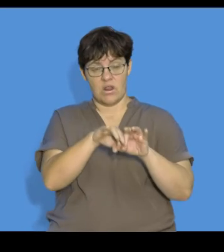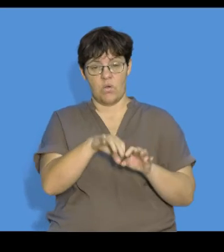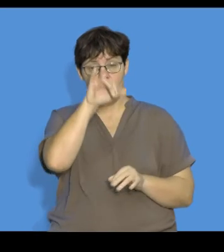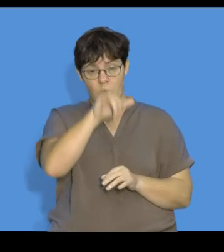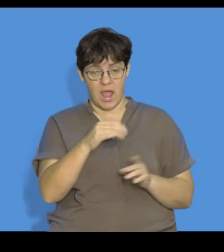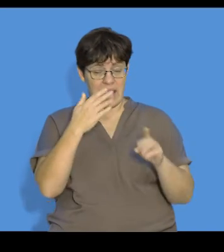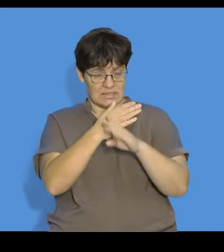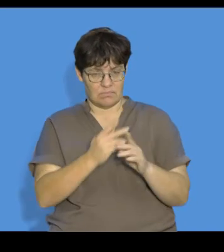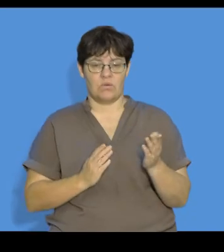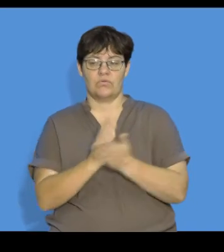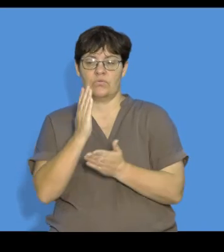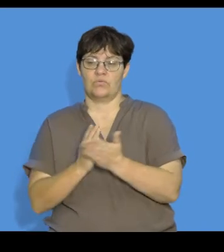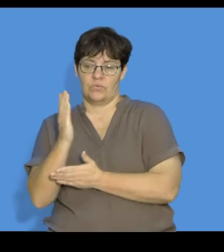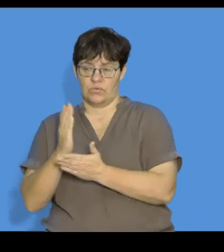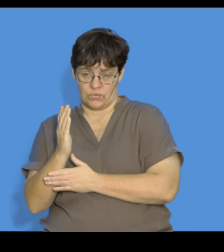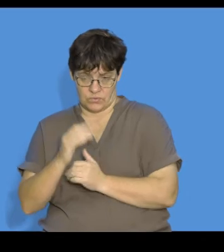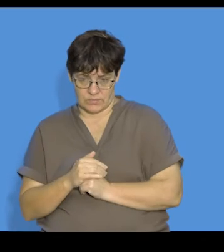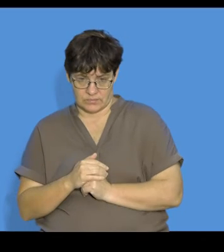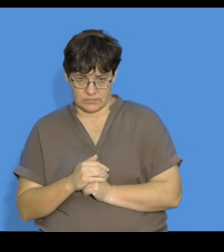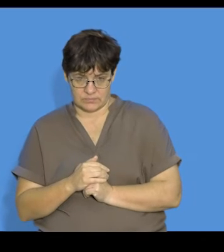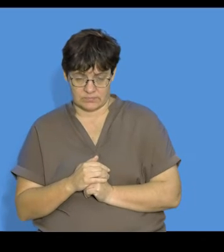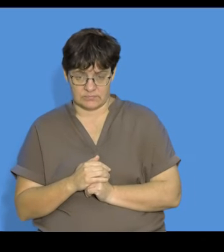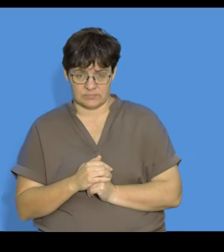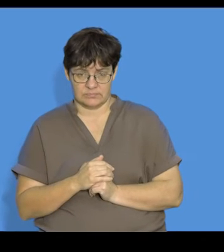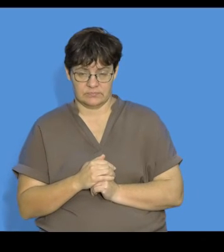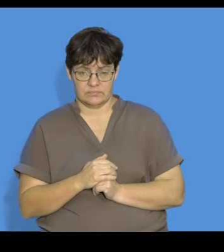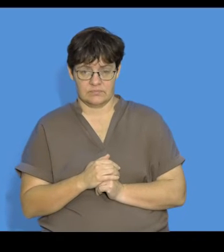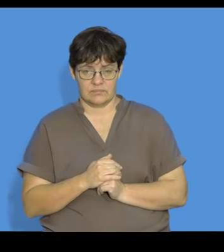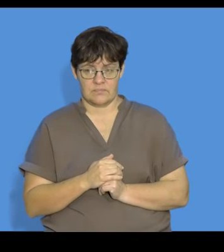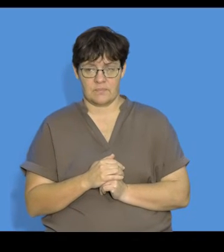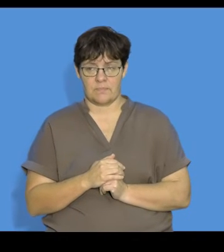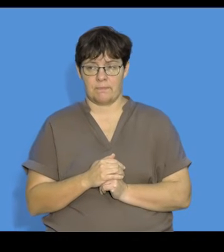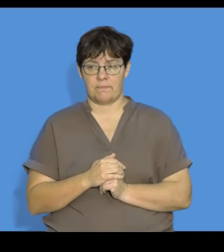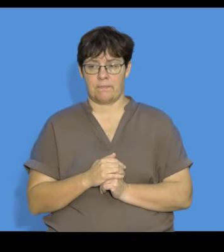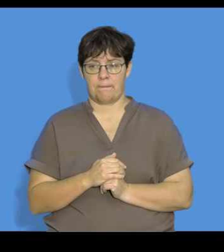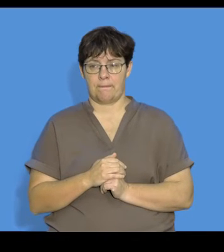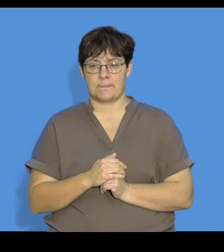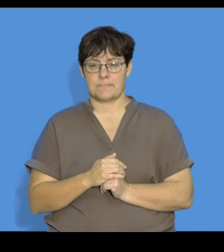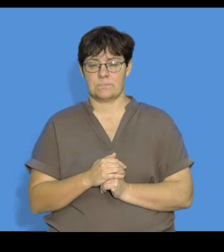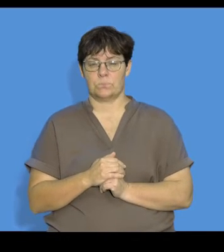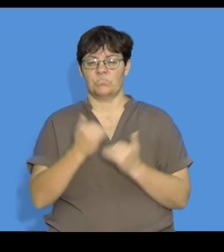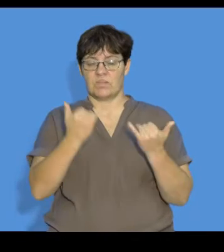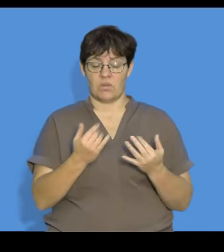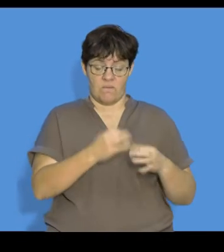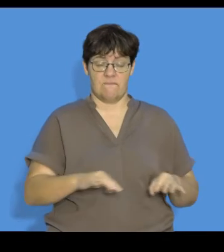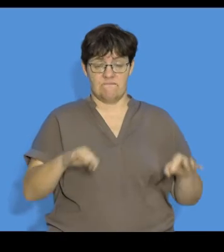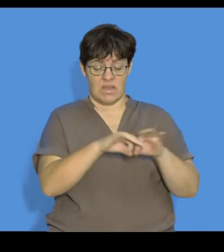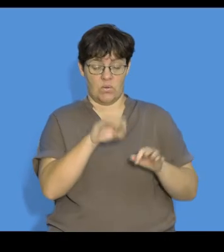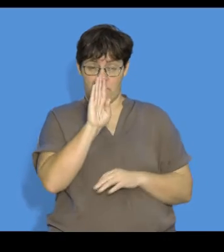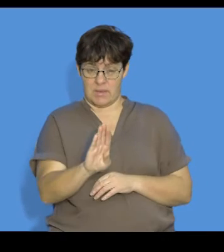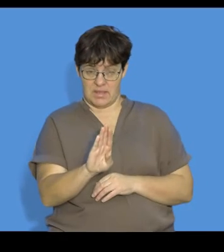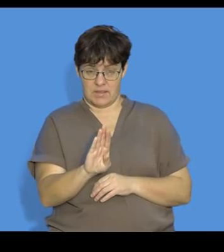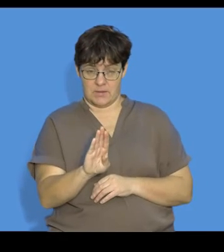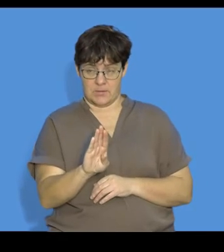the y-intercept, right, when it comes to the y-axis. Now, the value of